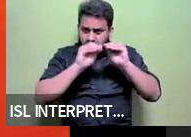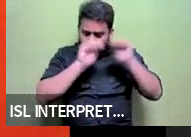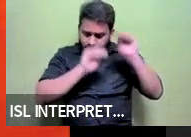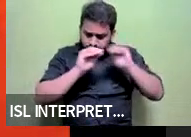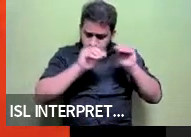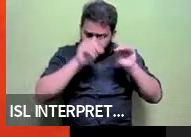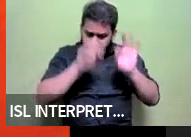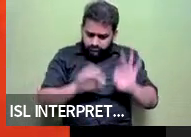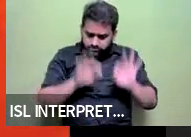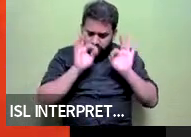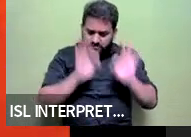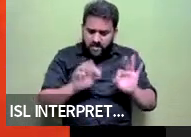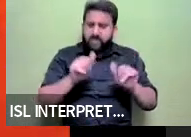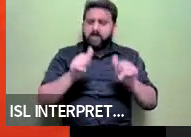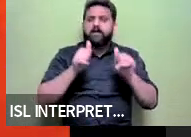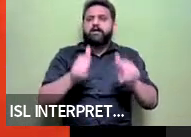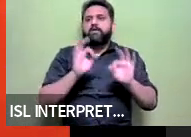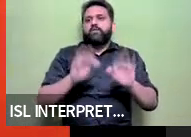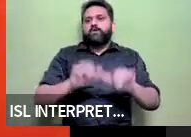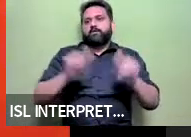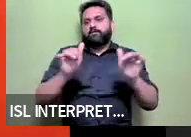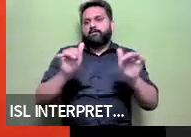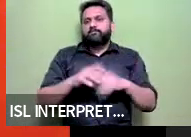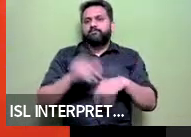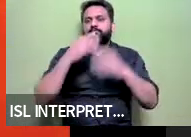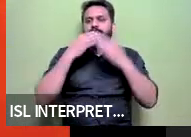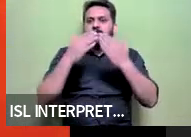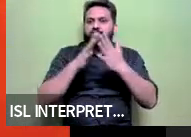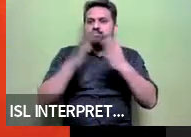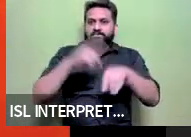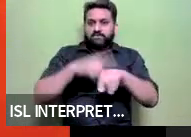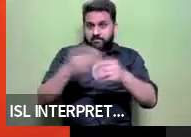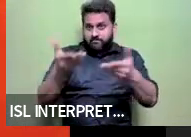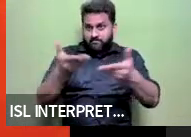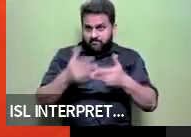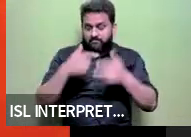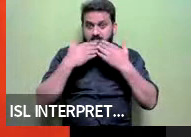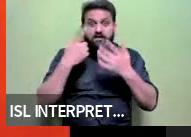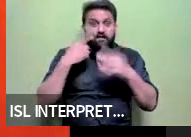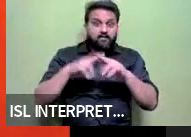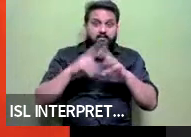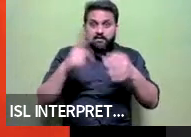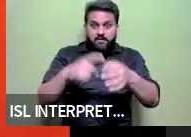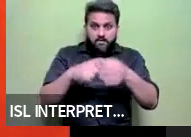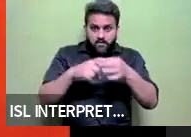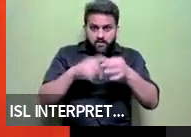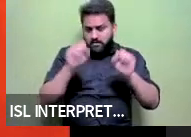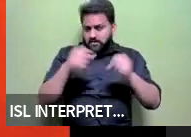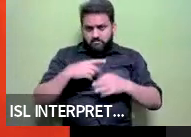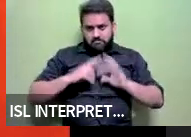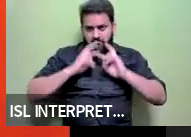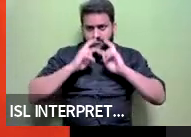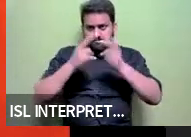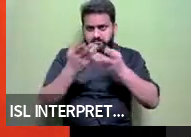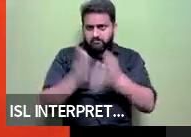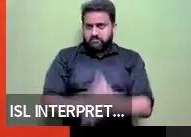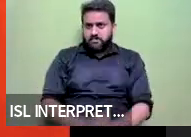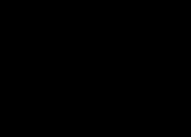well. So thank you very much for your time today. If you have any question, I'm happy to answer.